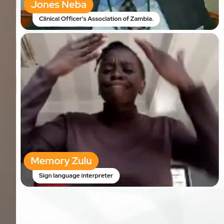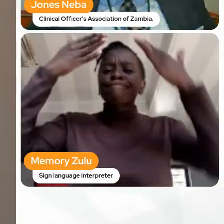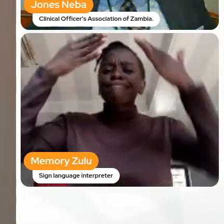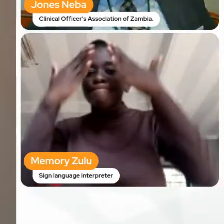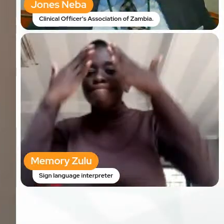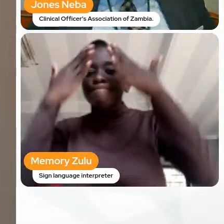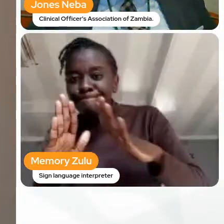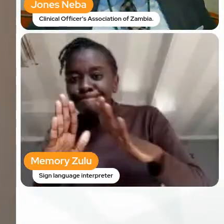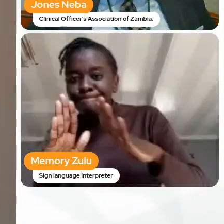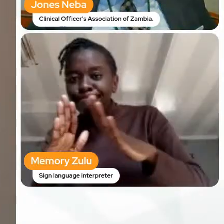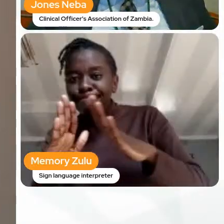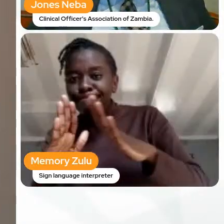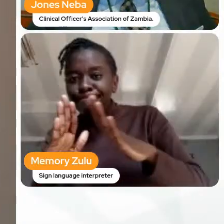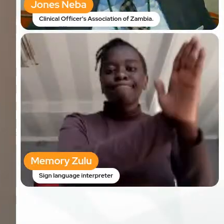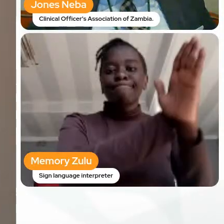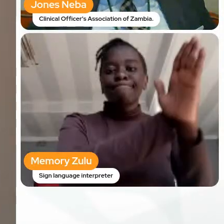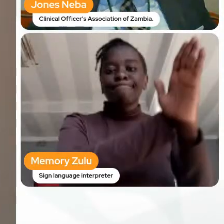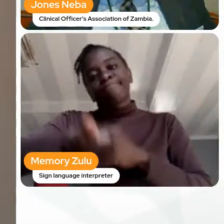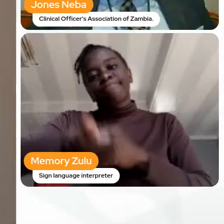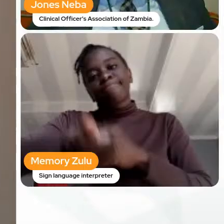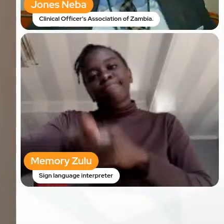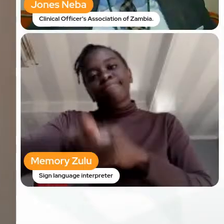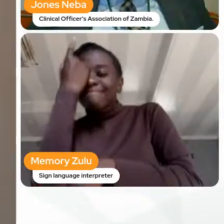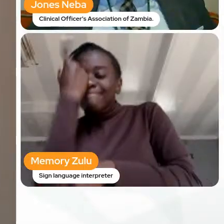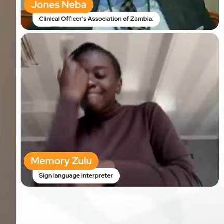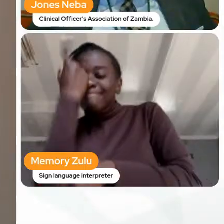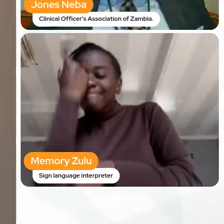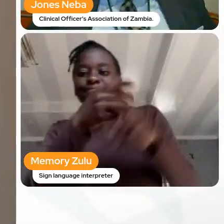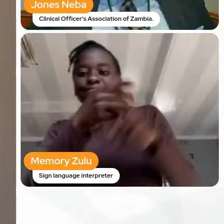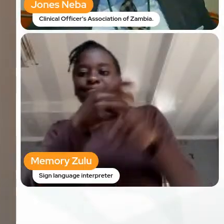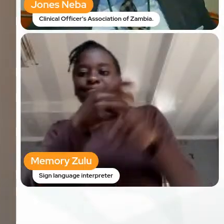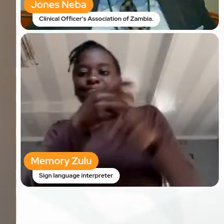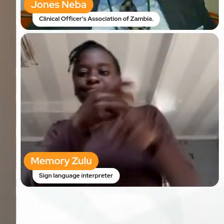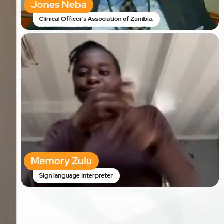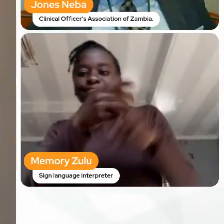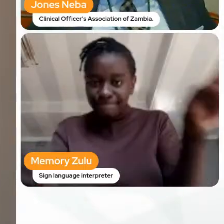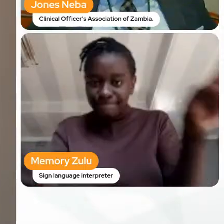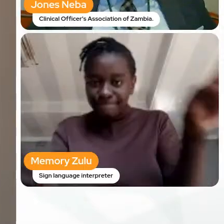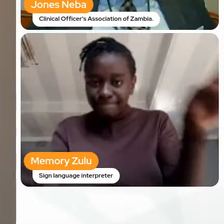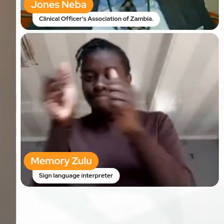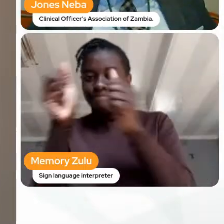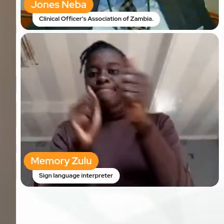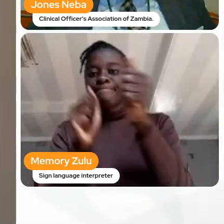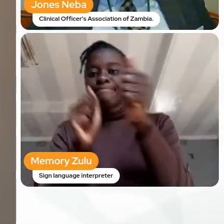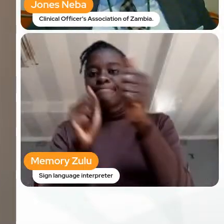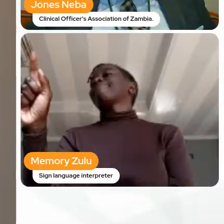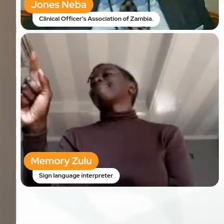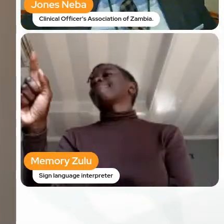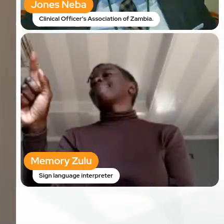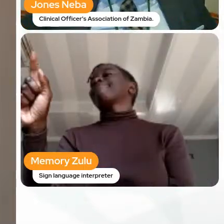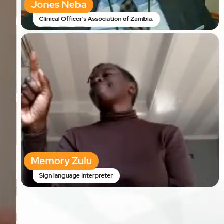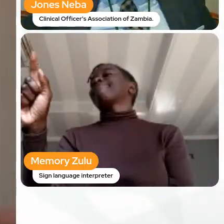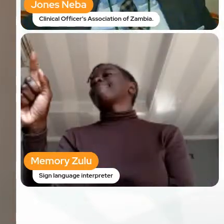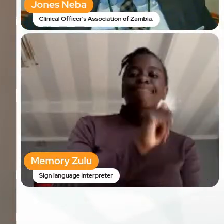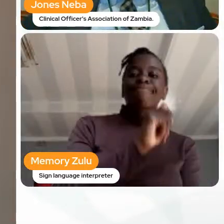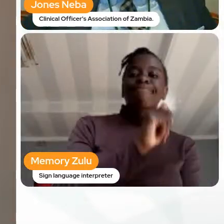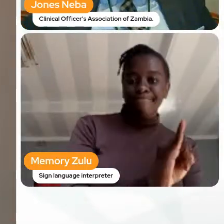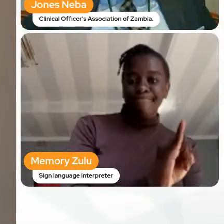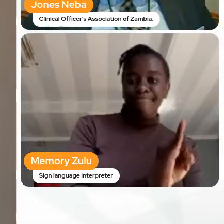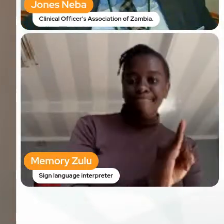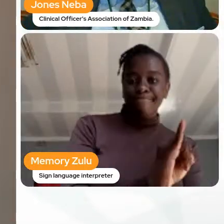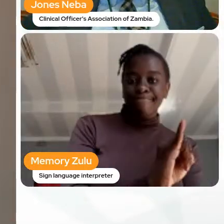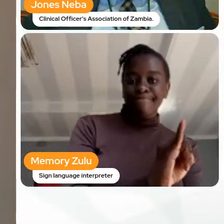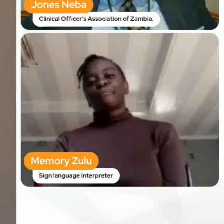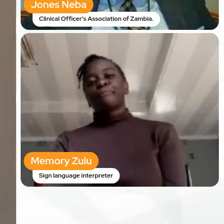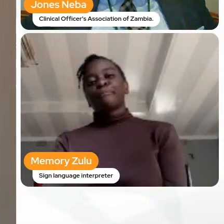these things? Do you mix them like when you're having a burning sensation? Maybe you're having a UTI, and then you get to start thinking you are having an